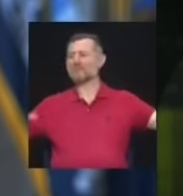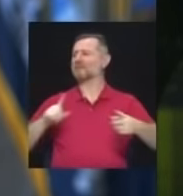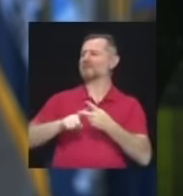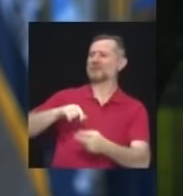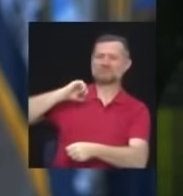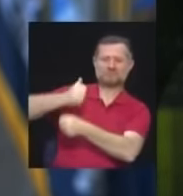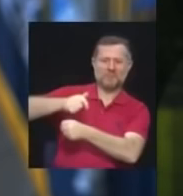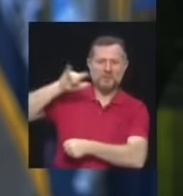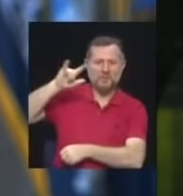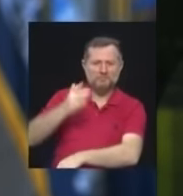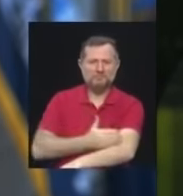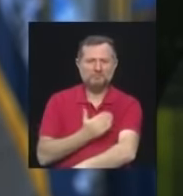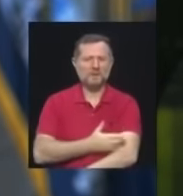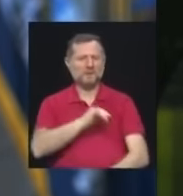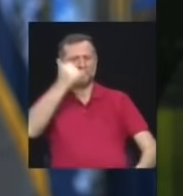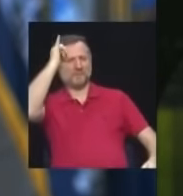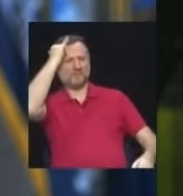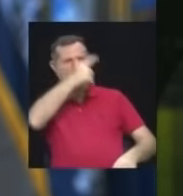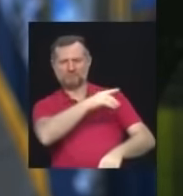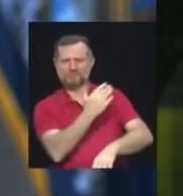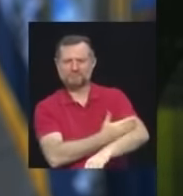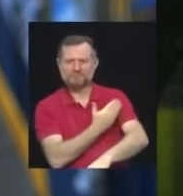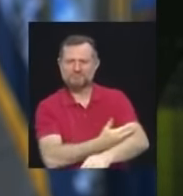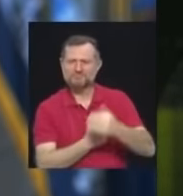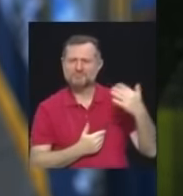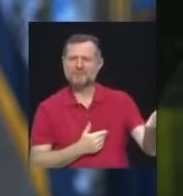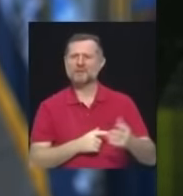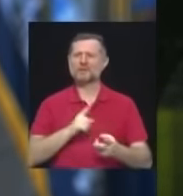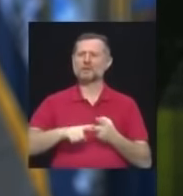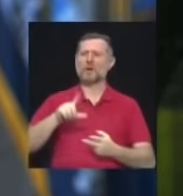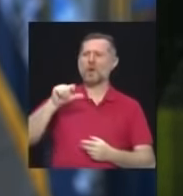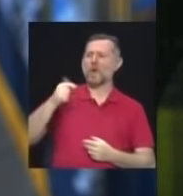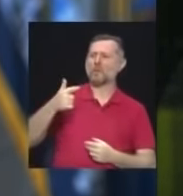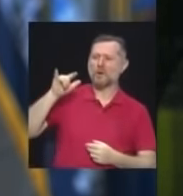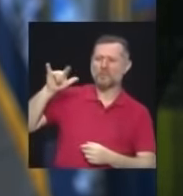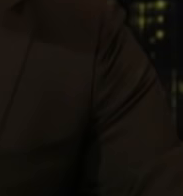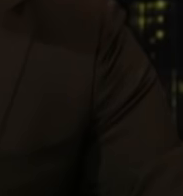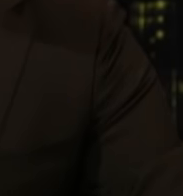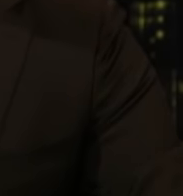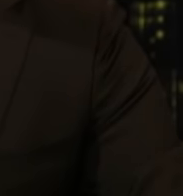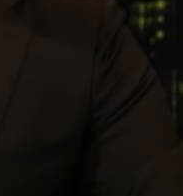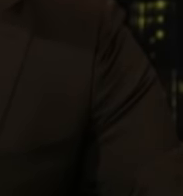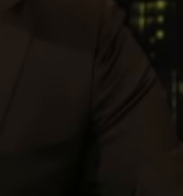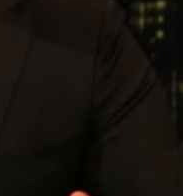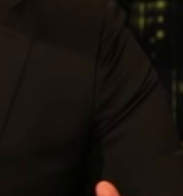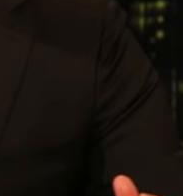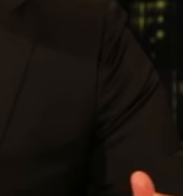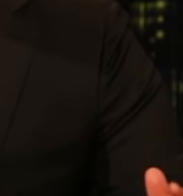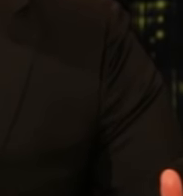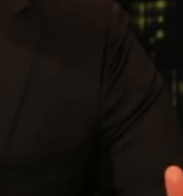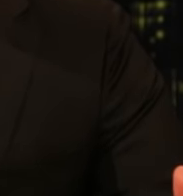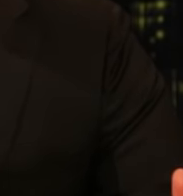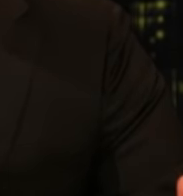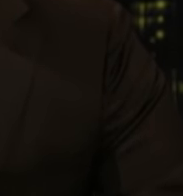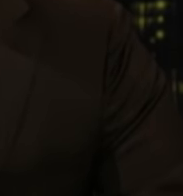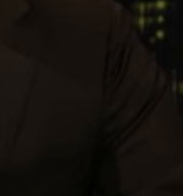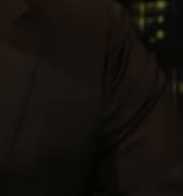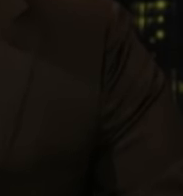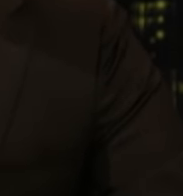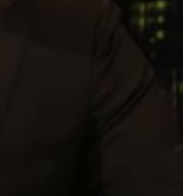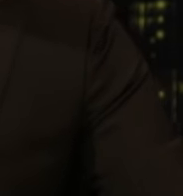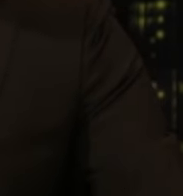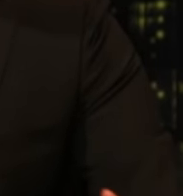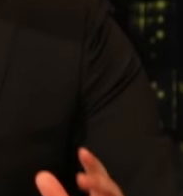building back. Buffalo. A new LaGuardia airport, first new airport in the nation in 25 years. Why does he continue to say